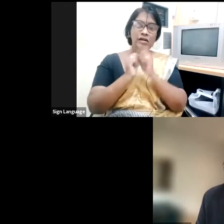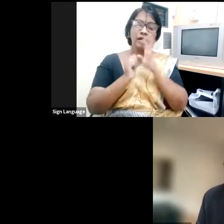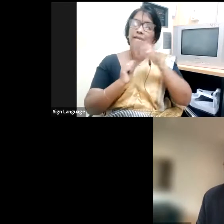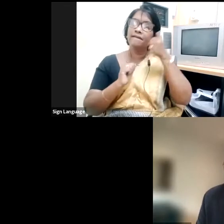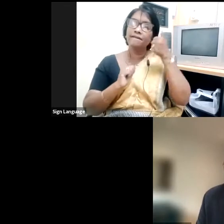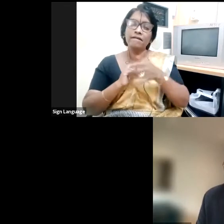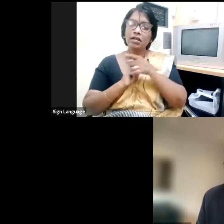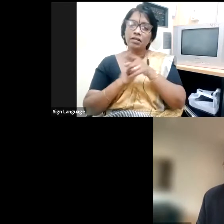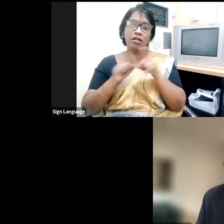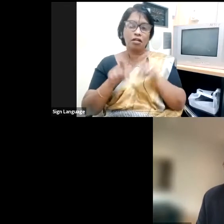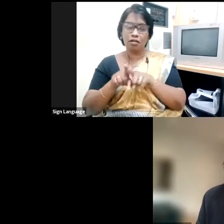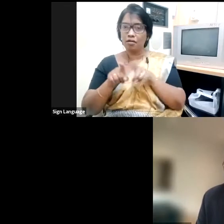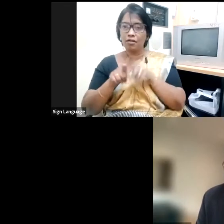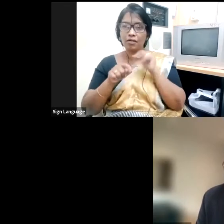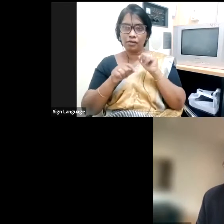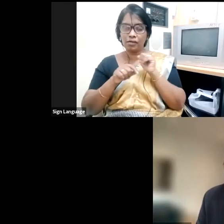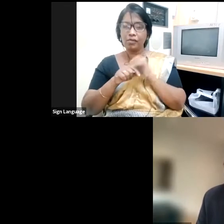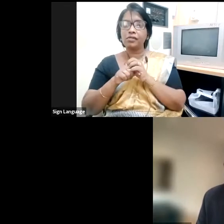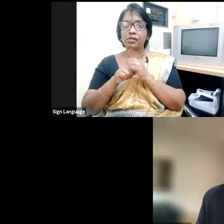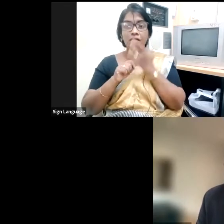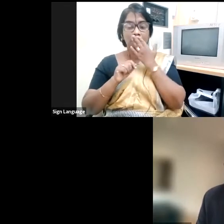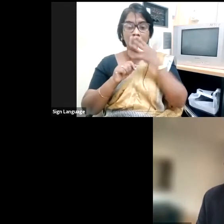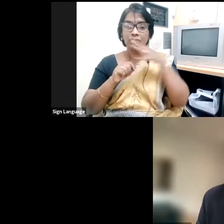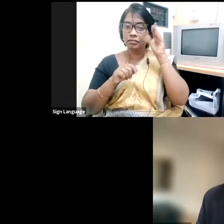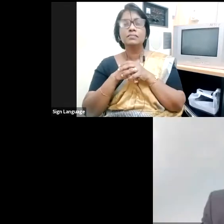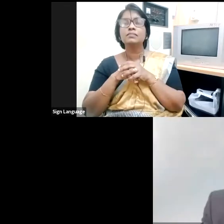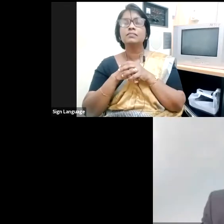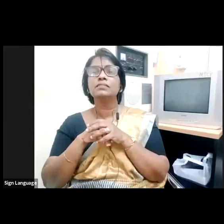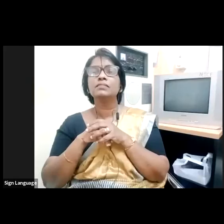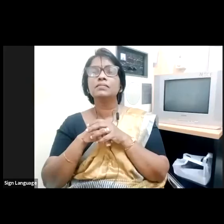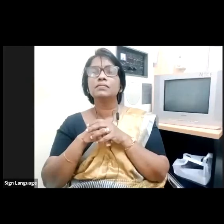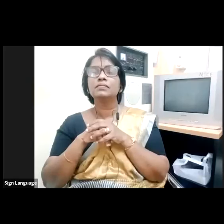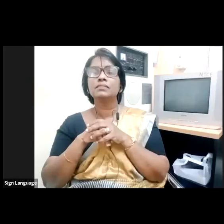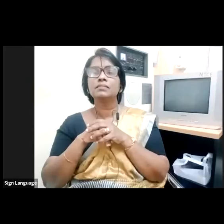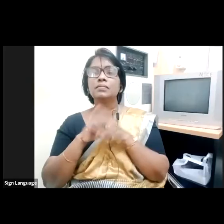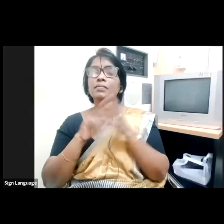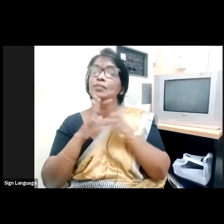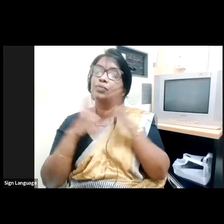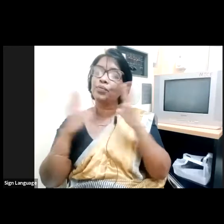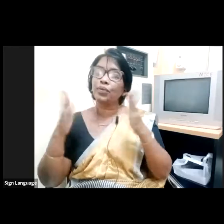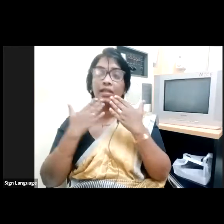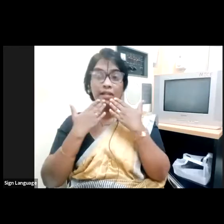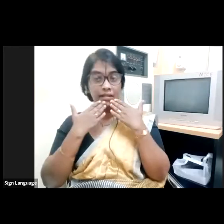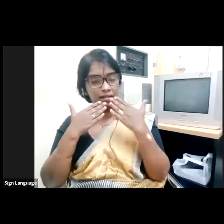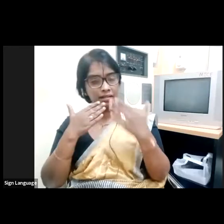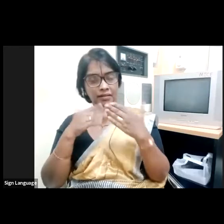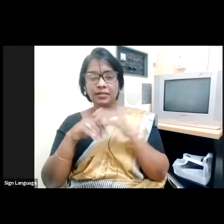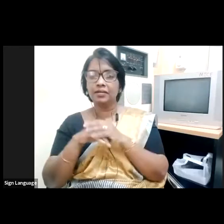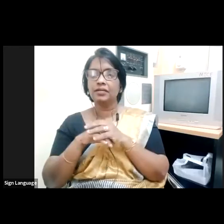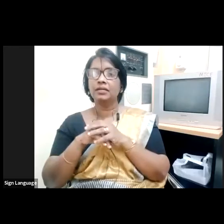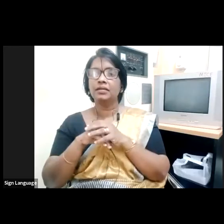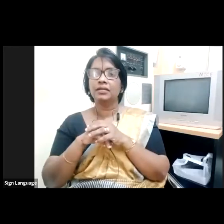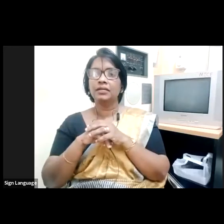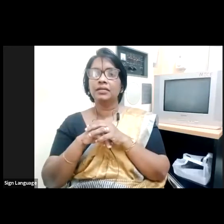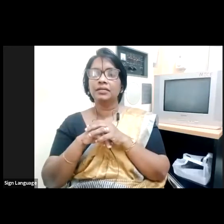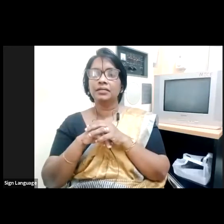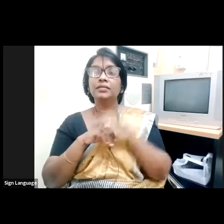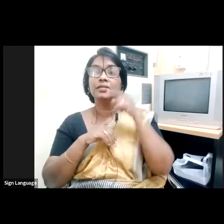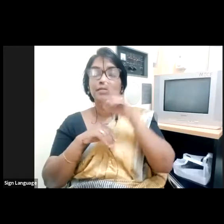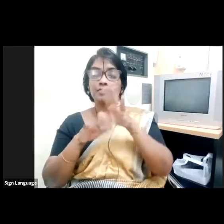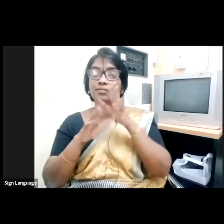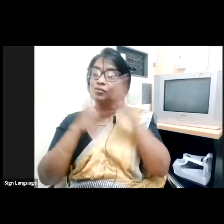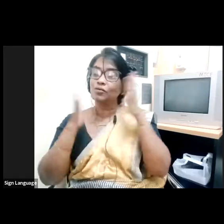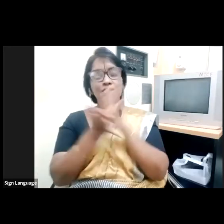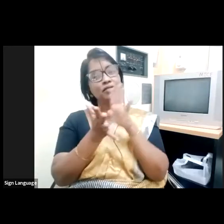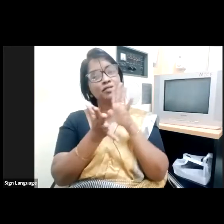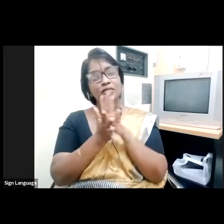all that maybe in your 4 minutes if you can. Thank you. Over to you, Irfan. It's a pleasure to be here with this esteemed panel. You've asked me to cover a lot